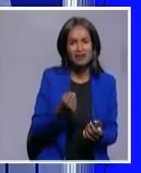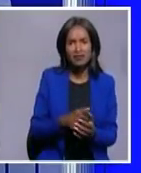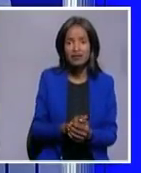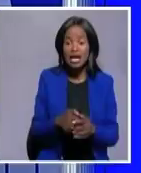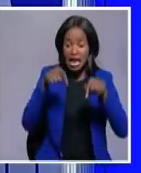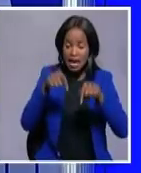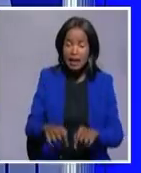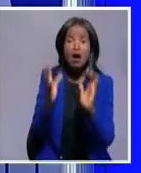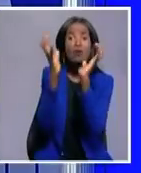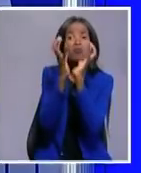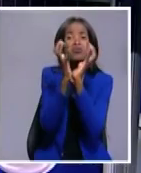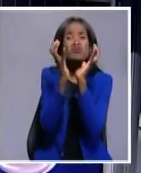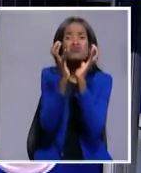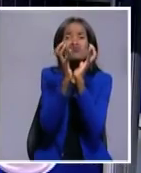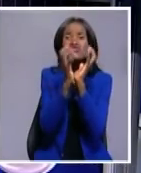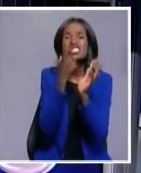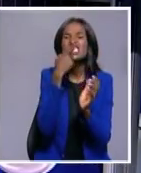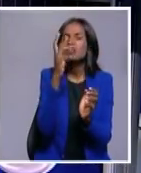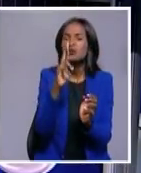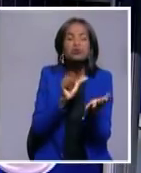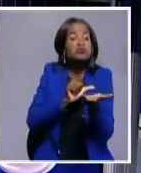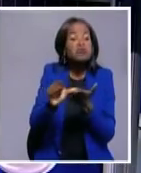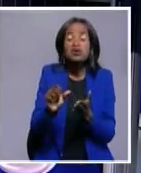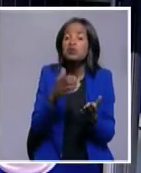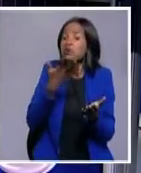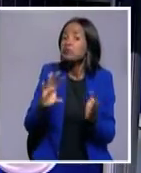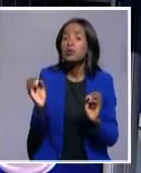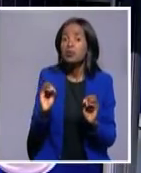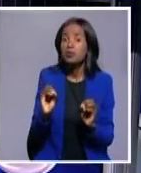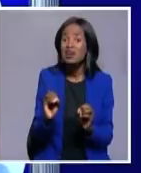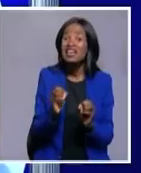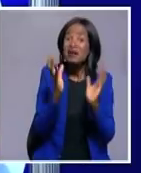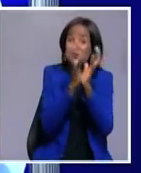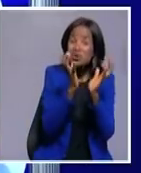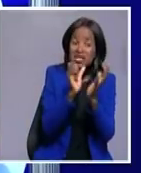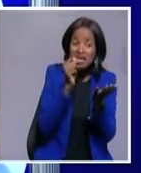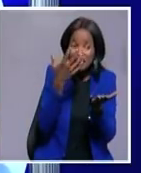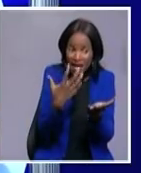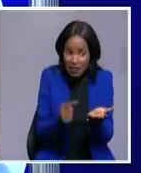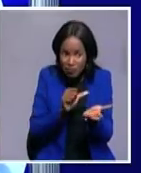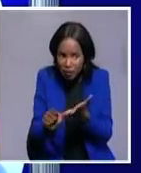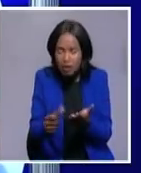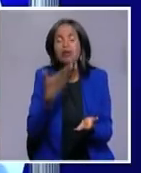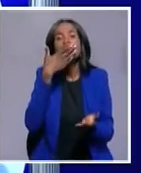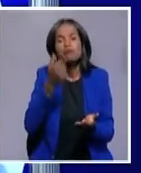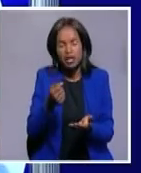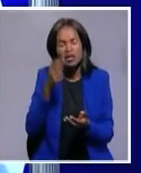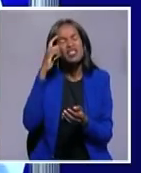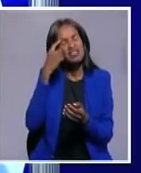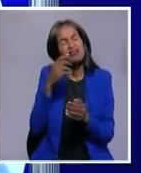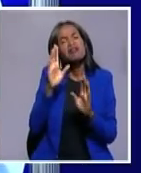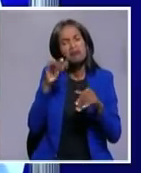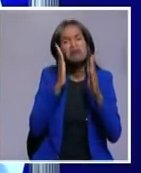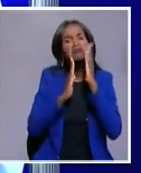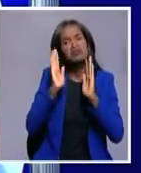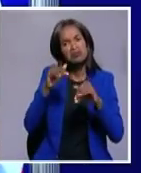council was also not paying for its water. Because if they were paying, that was going to give us encouragement actually to put up